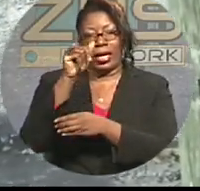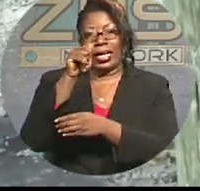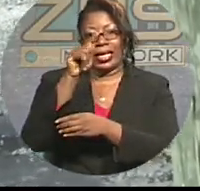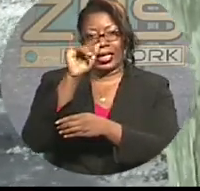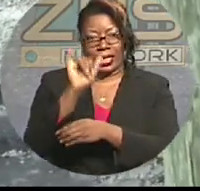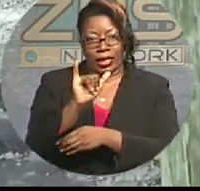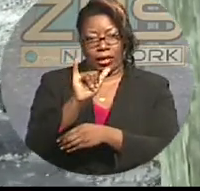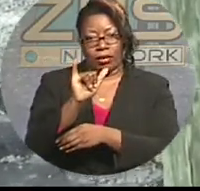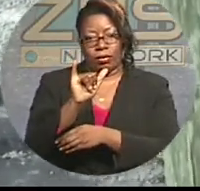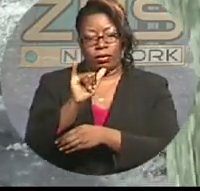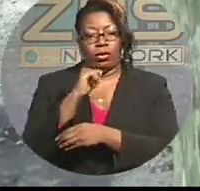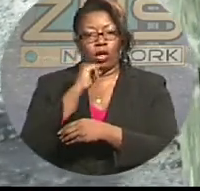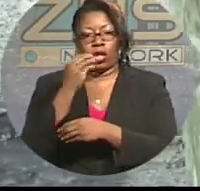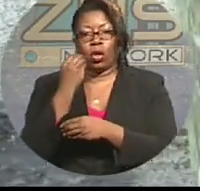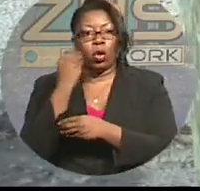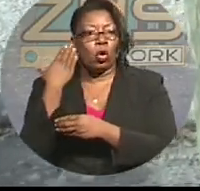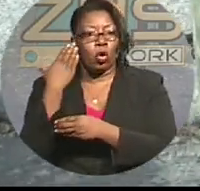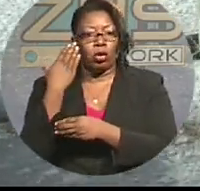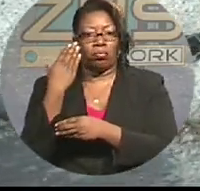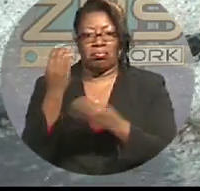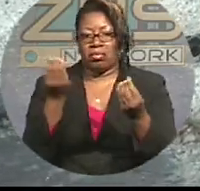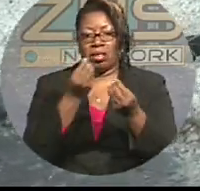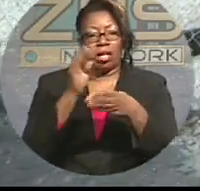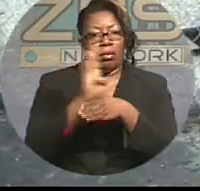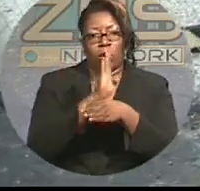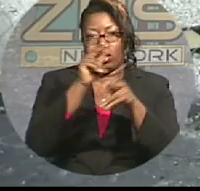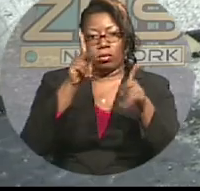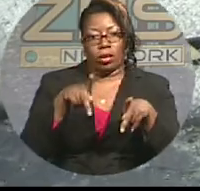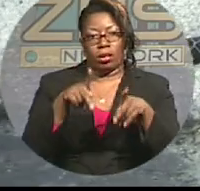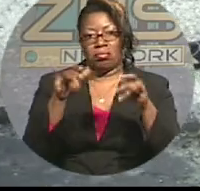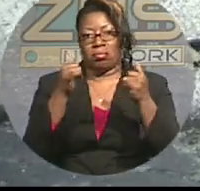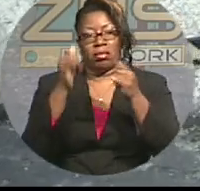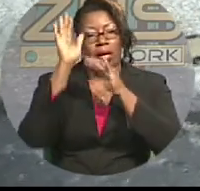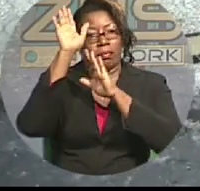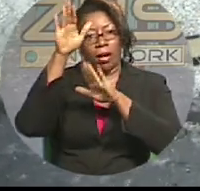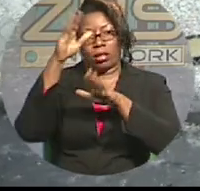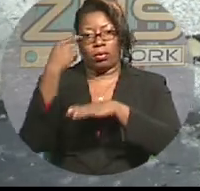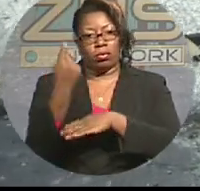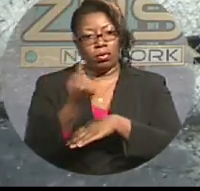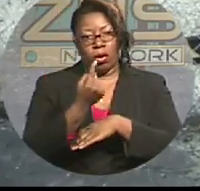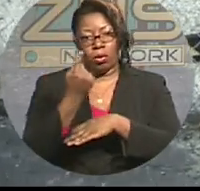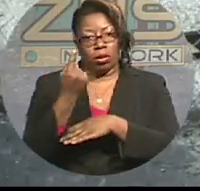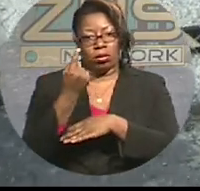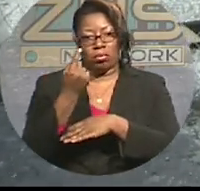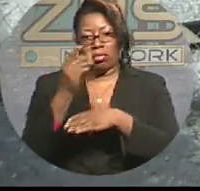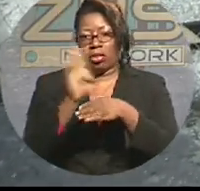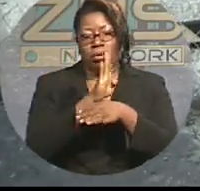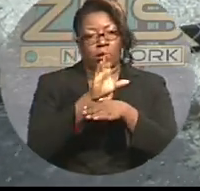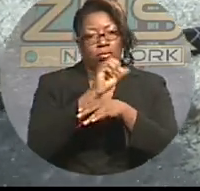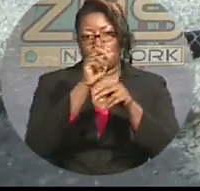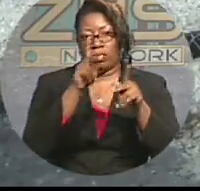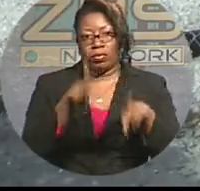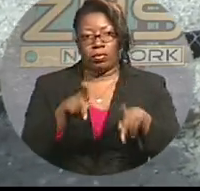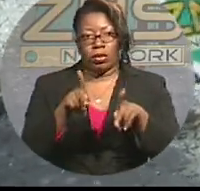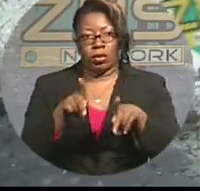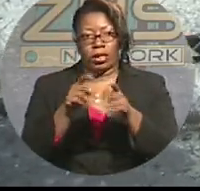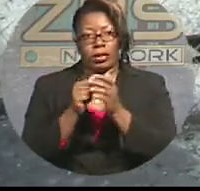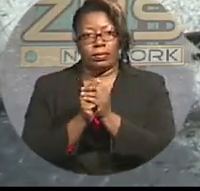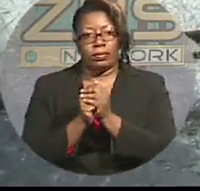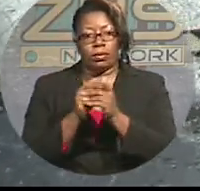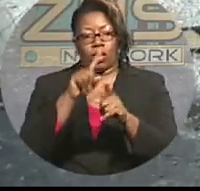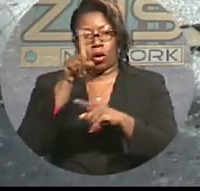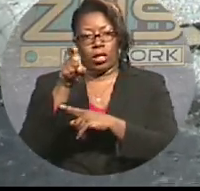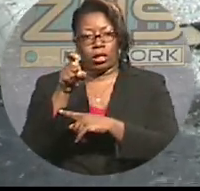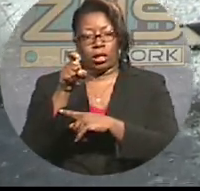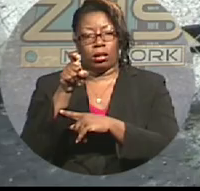bothered nobody. The only thing Gilly did was play basketball. Gilly never bothered nobody. When was the last time you